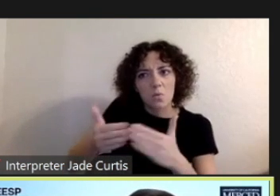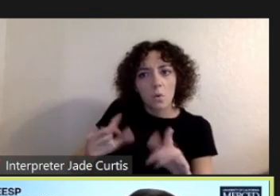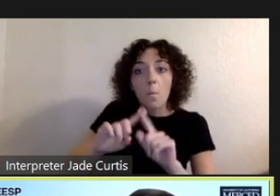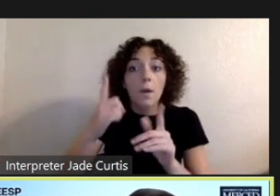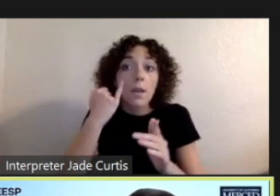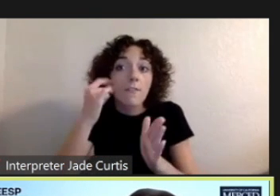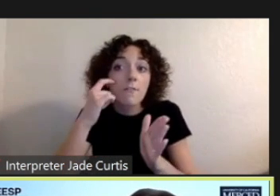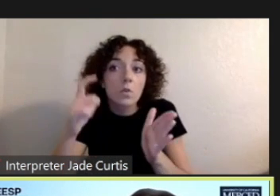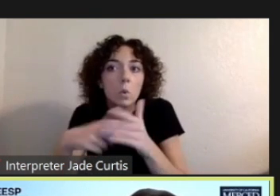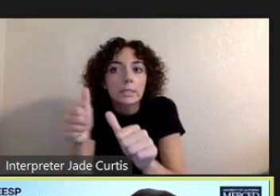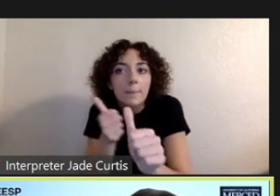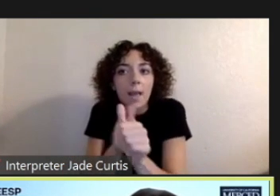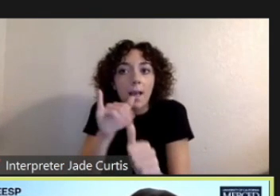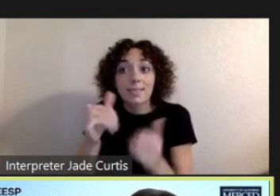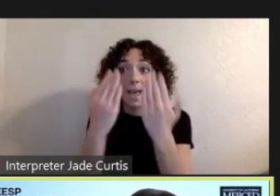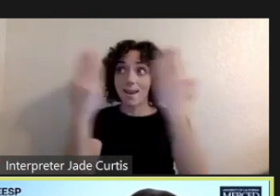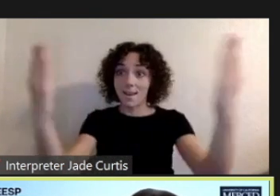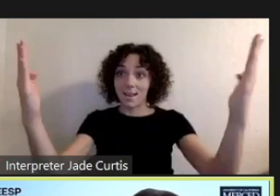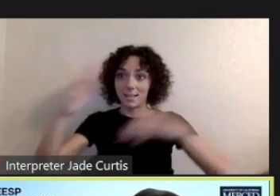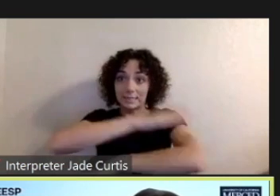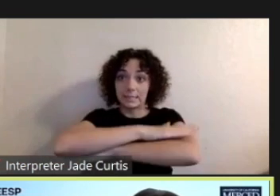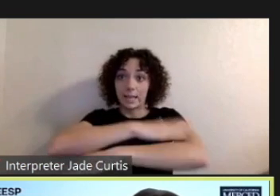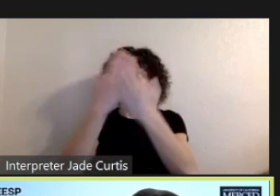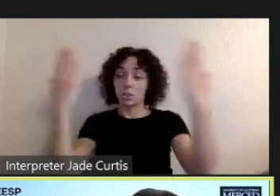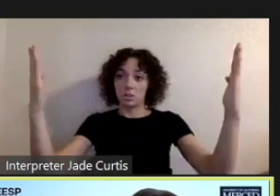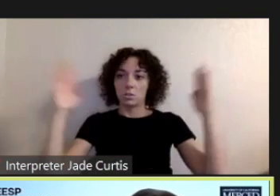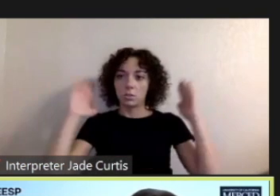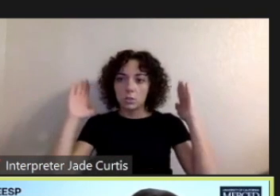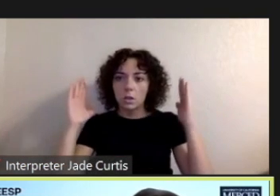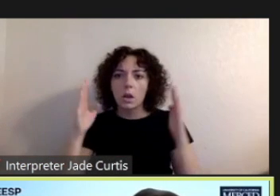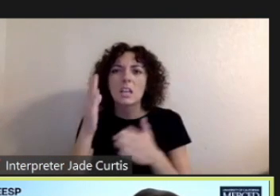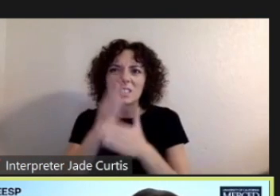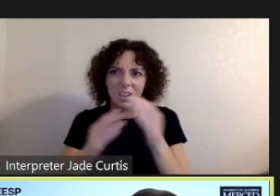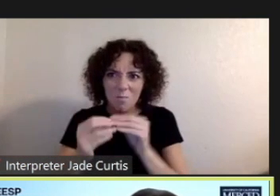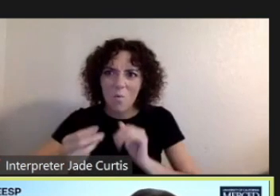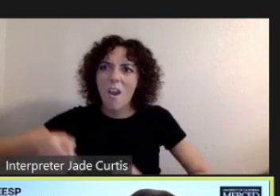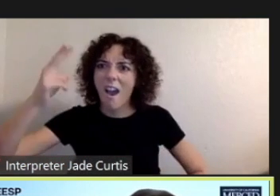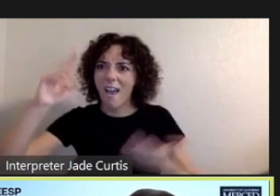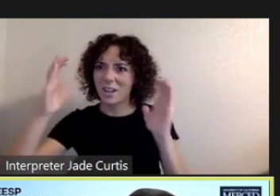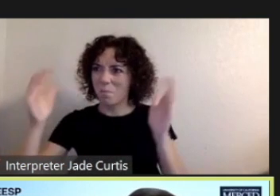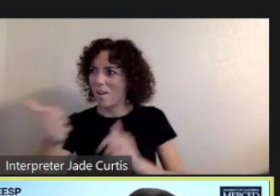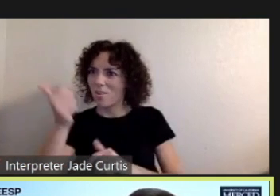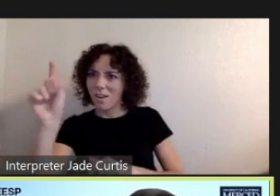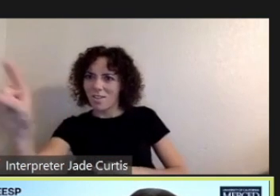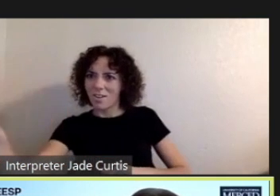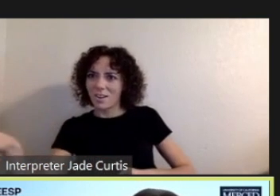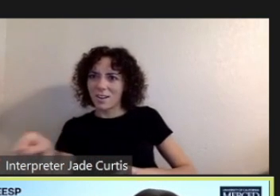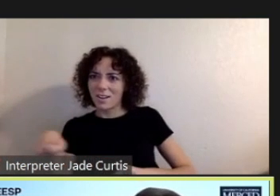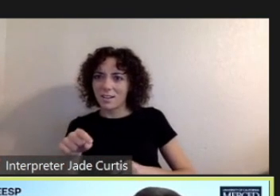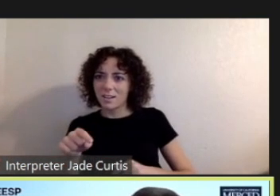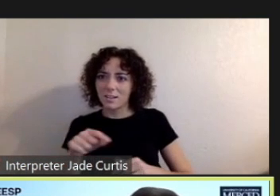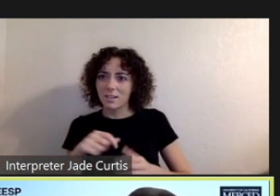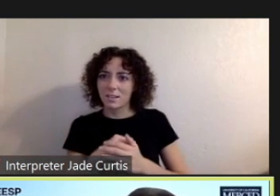behind where the disk shield is located, there is a slightly higher velocity compared to the rest of it, which indicates that which was not there when the shield